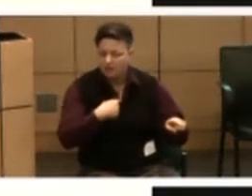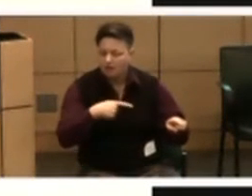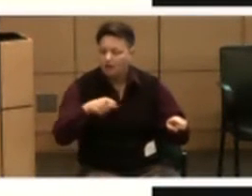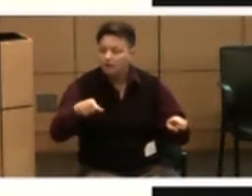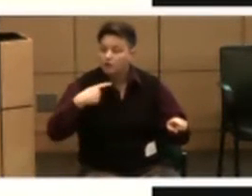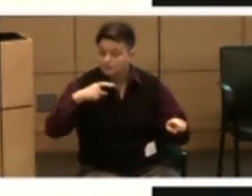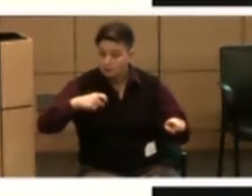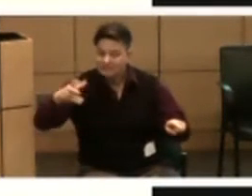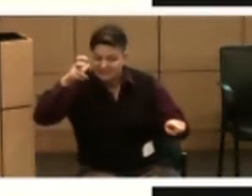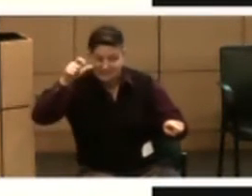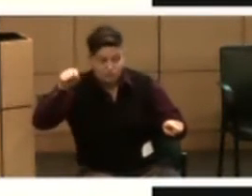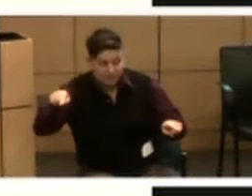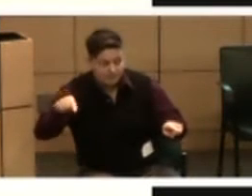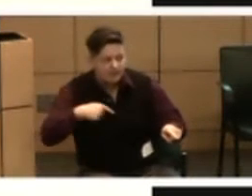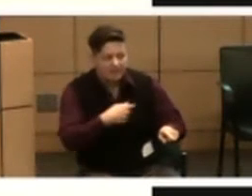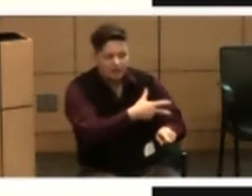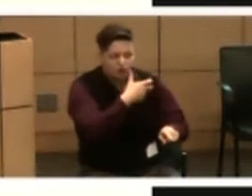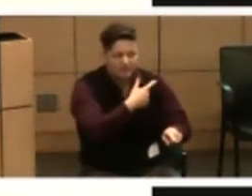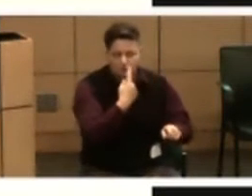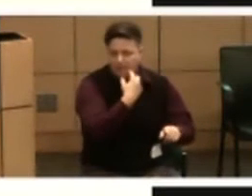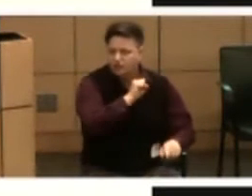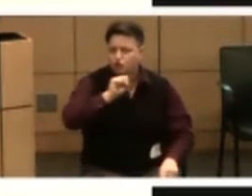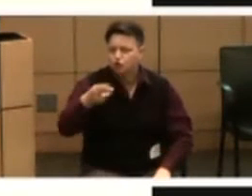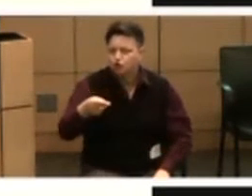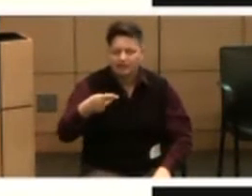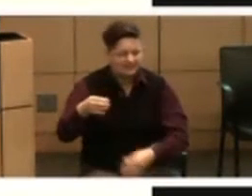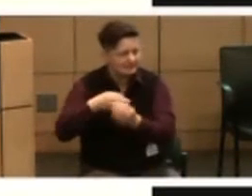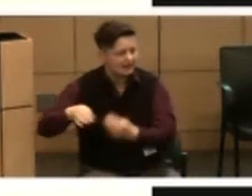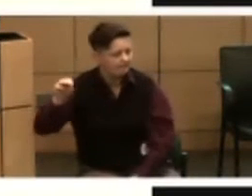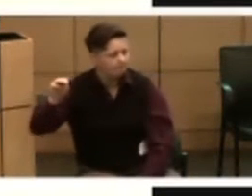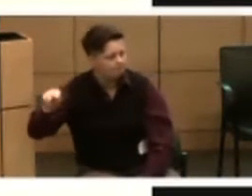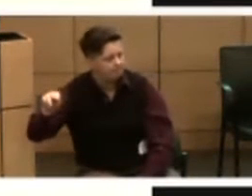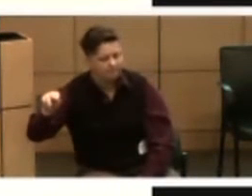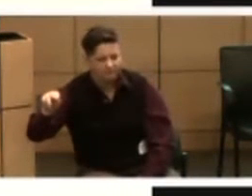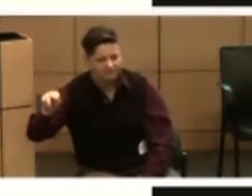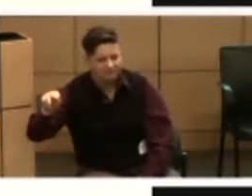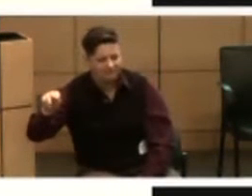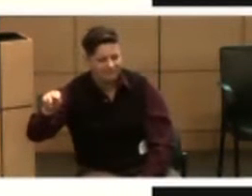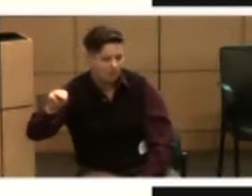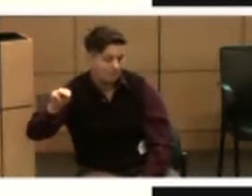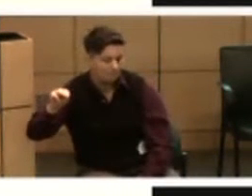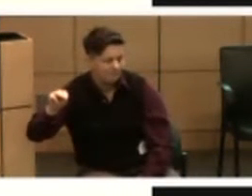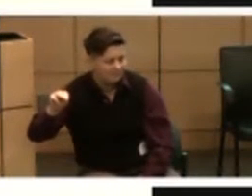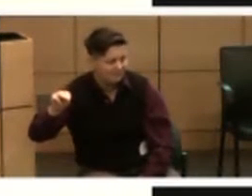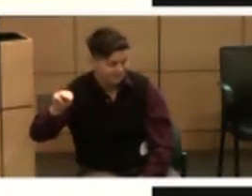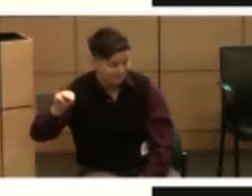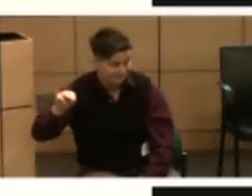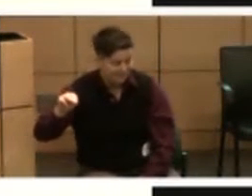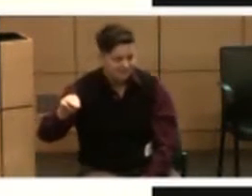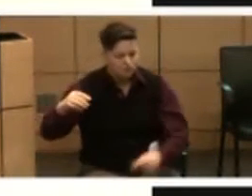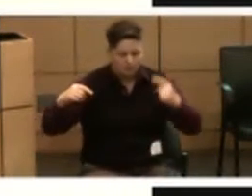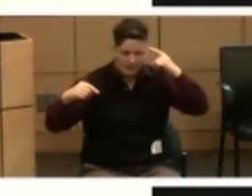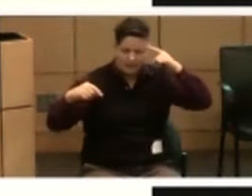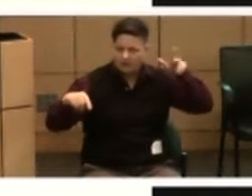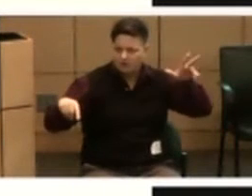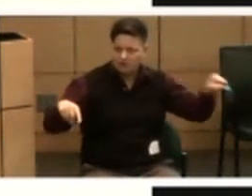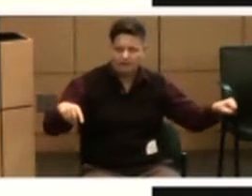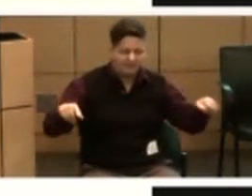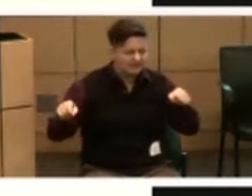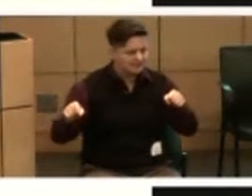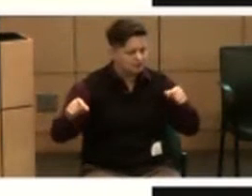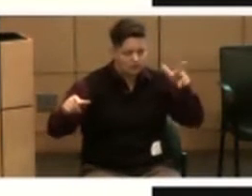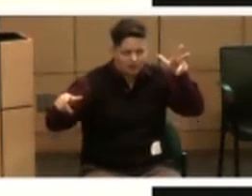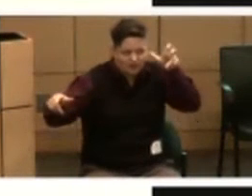Okay. All right, so just to summarize, all this research, what we know about